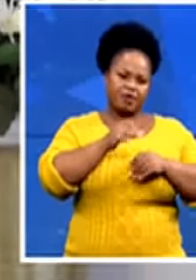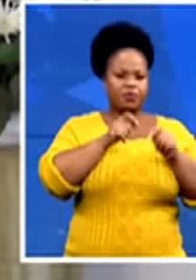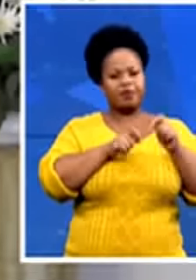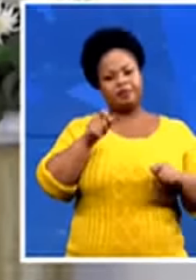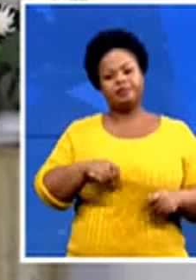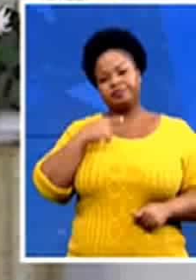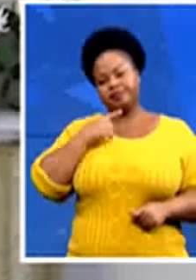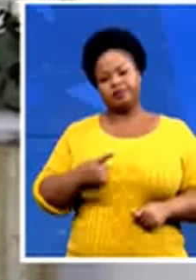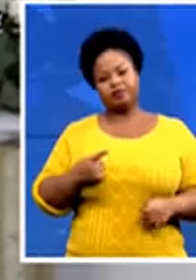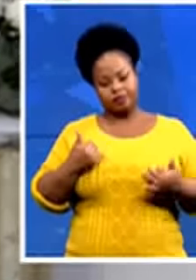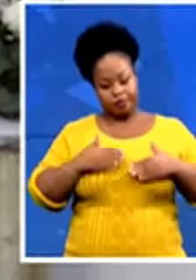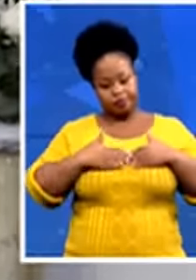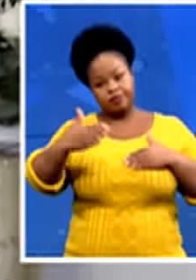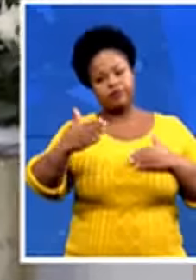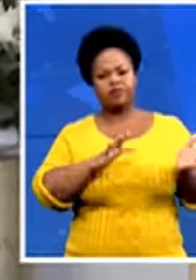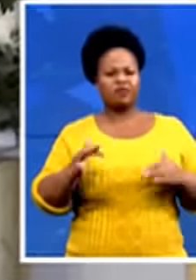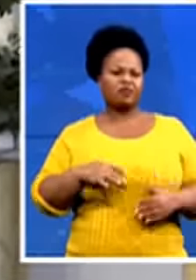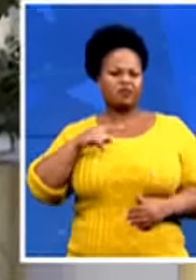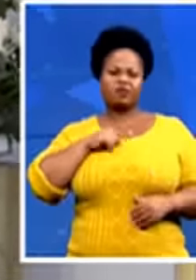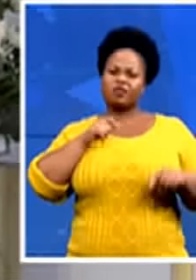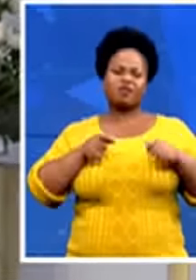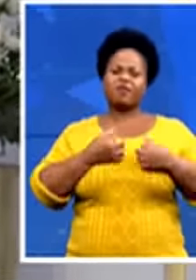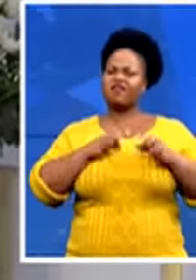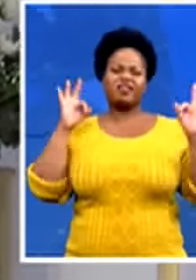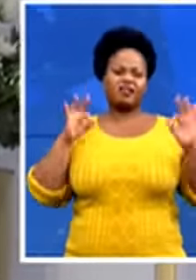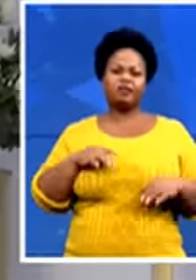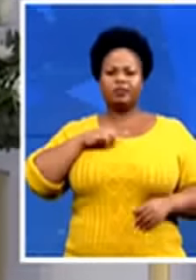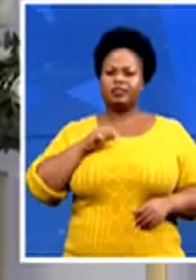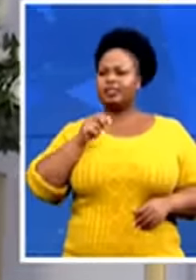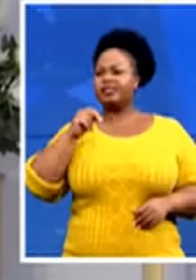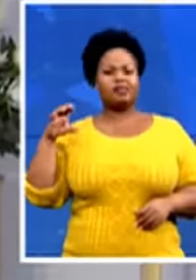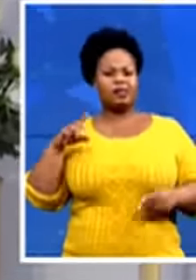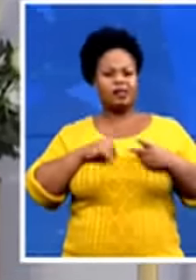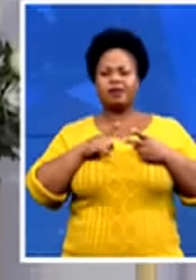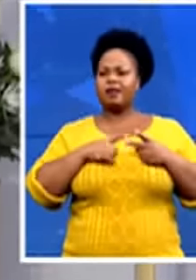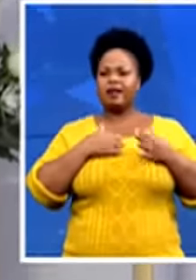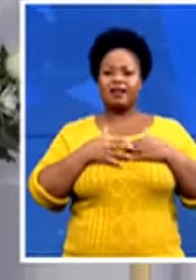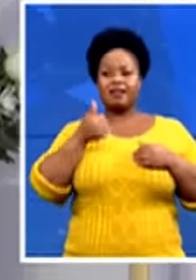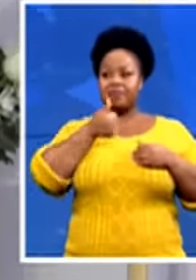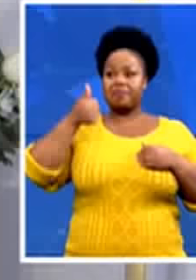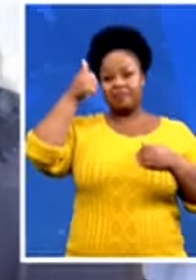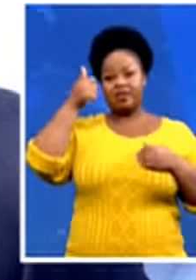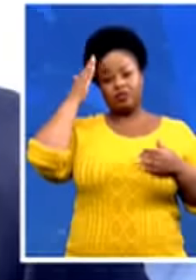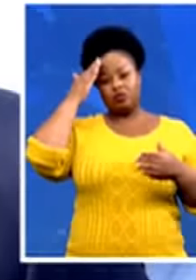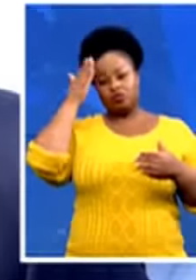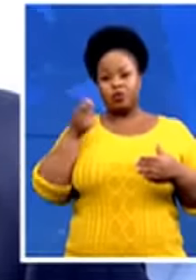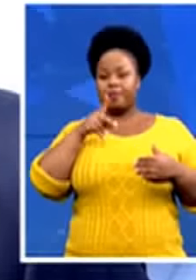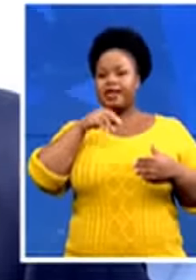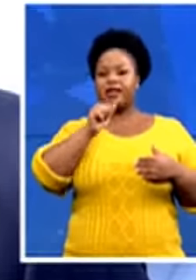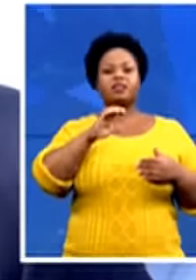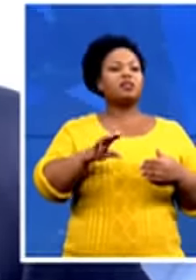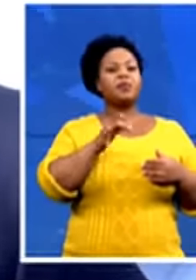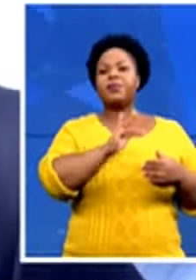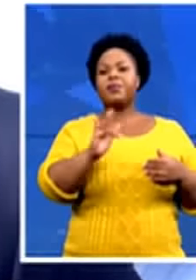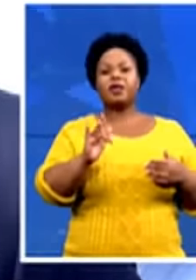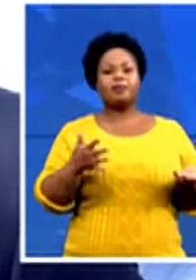abantu abakhululeka bangisho nje ukuthi ANC noma ilona qembu lelo osobuka kuPAC yabekho kodwa namanje PAC ikhona ngakho akukho thina